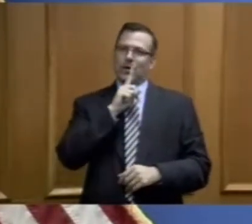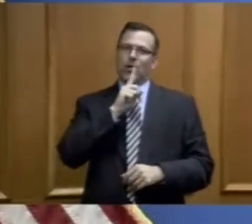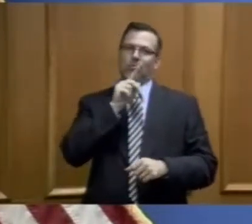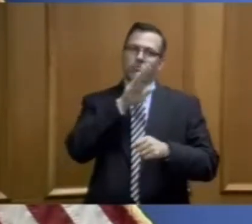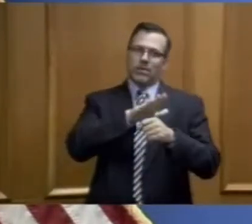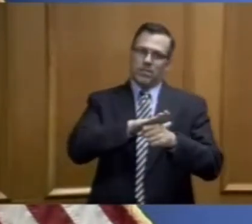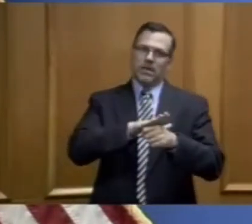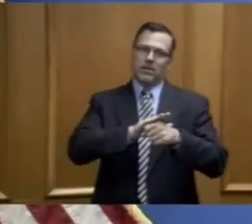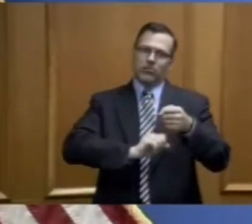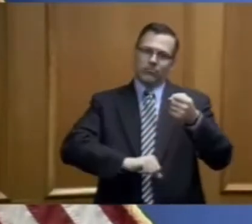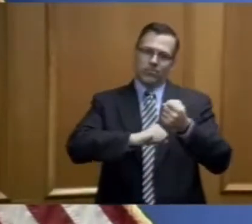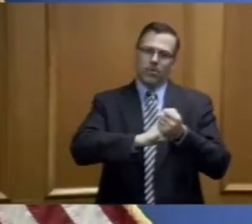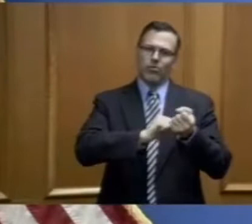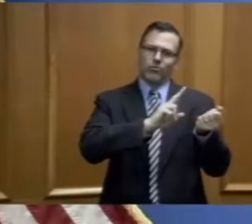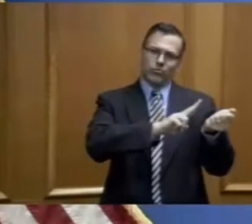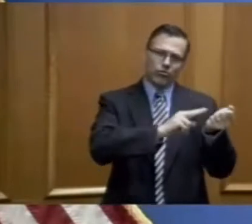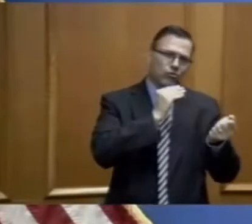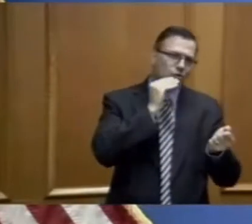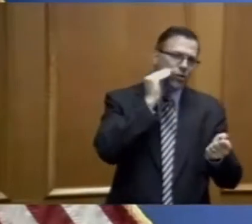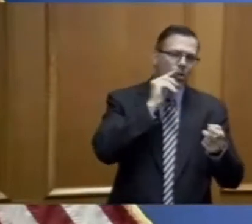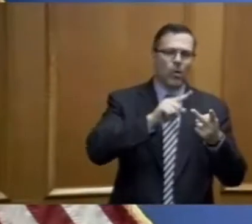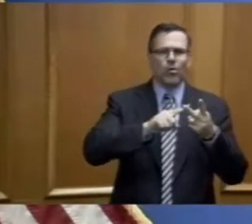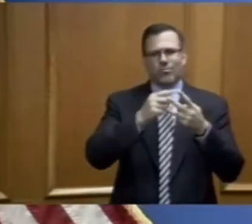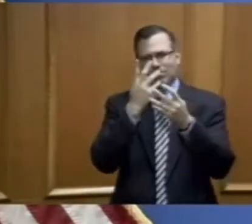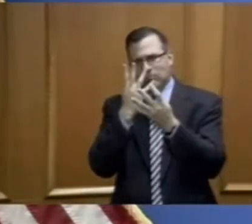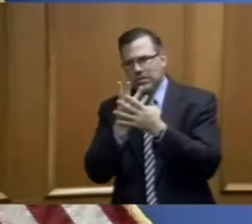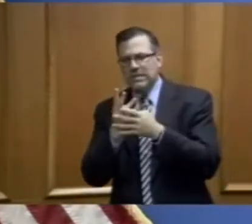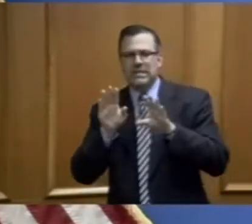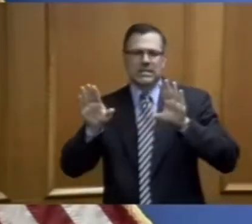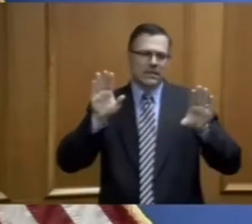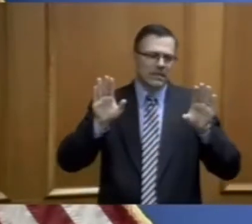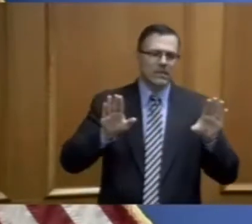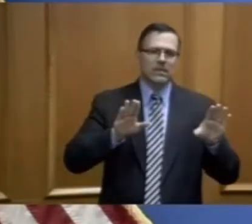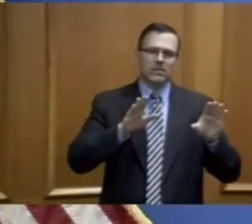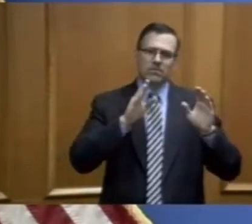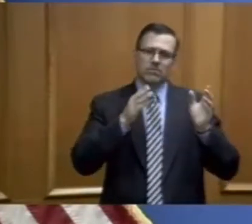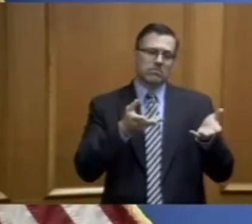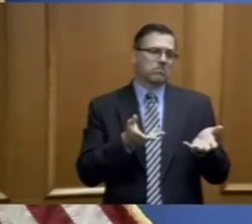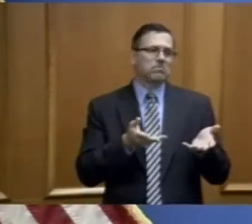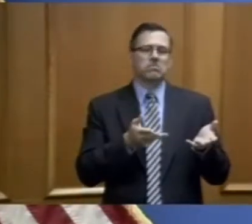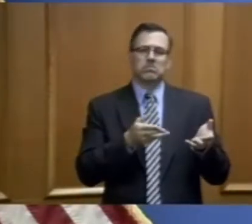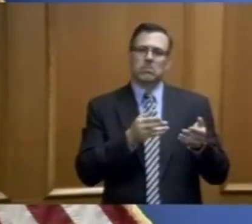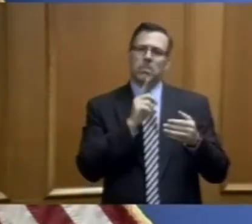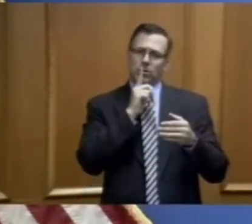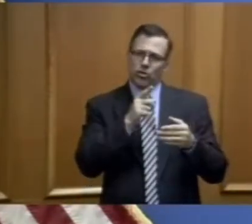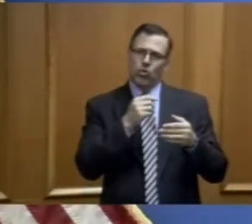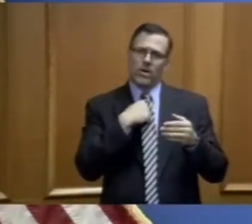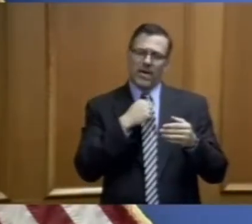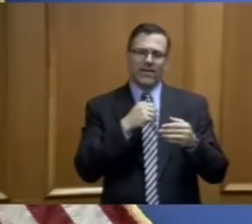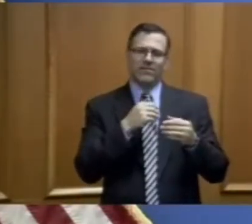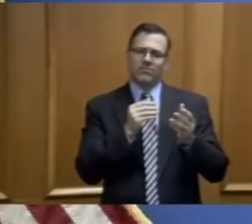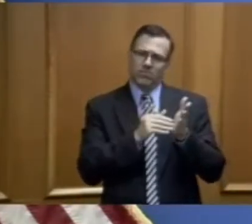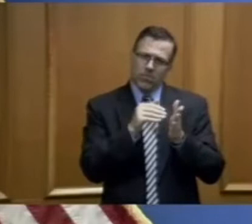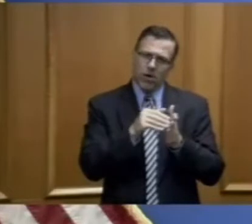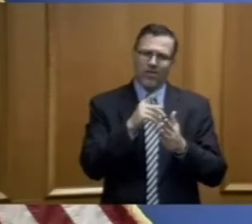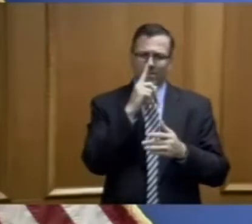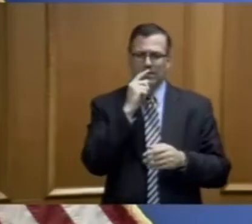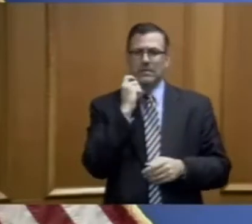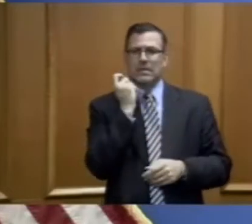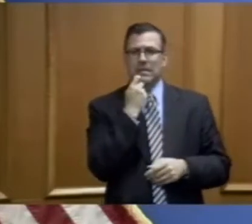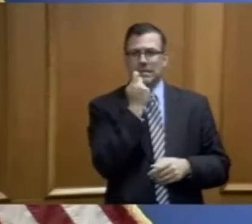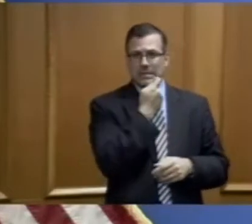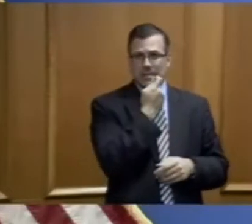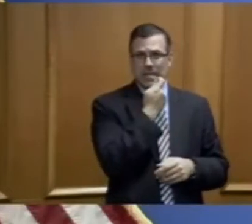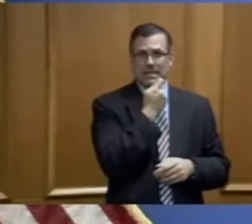vulnerable populations and stringent testing, whether it's in long-term care facilities or in our prisons or